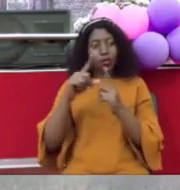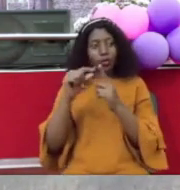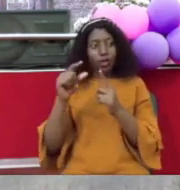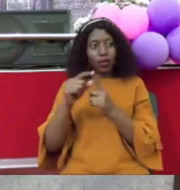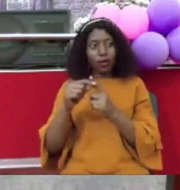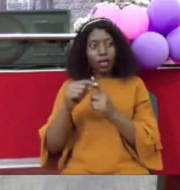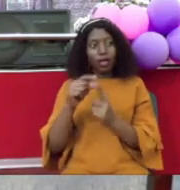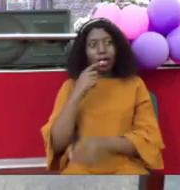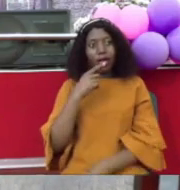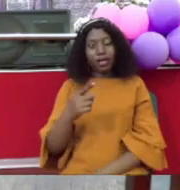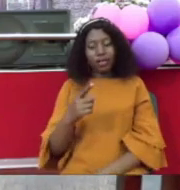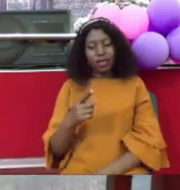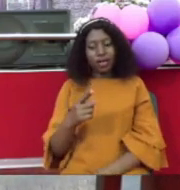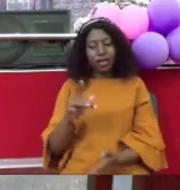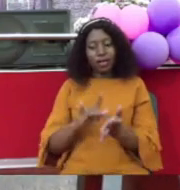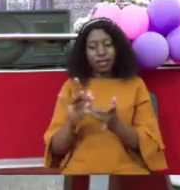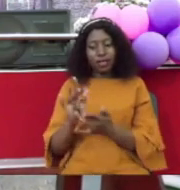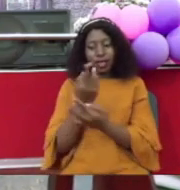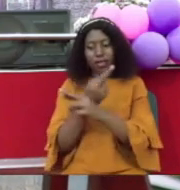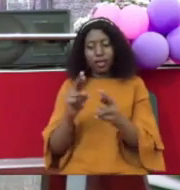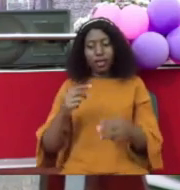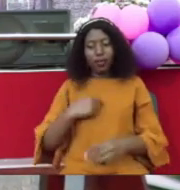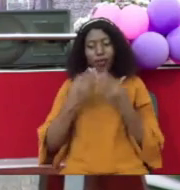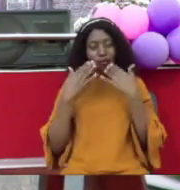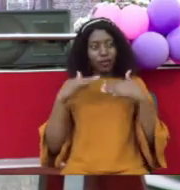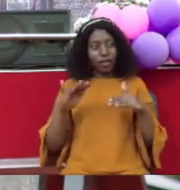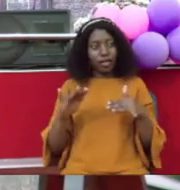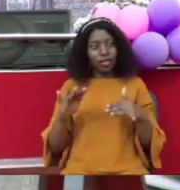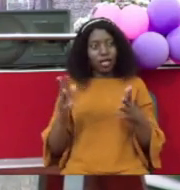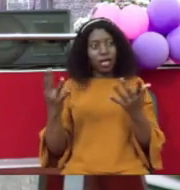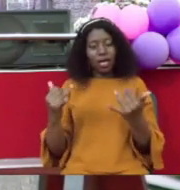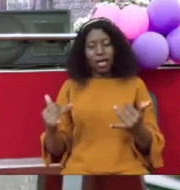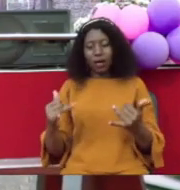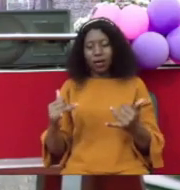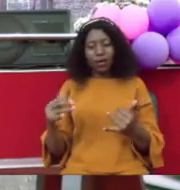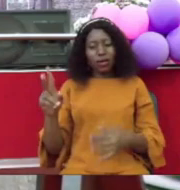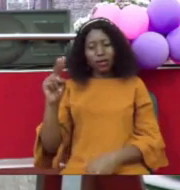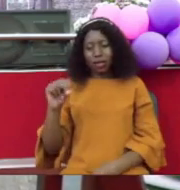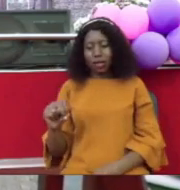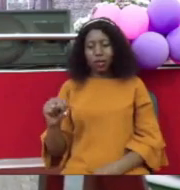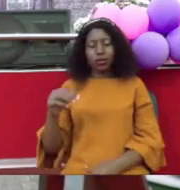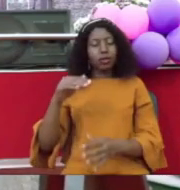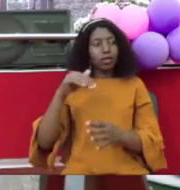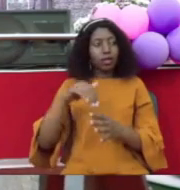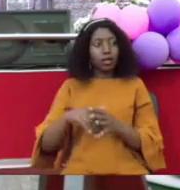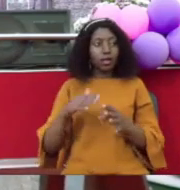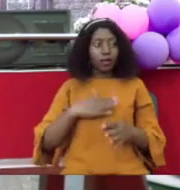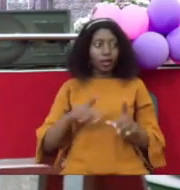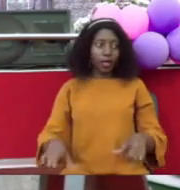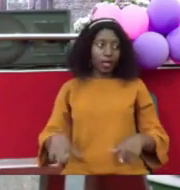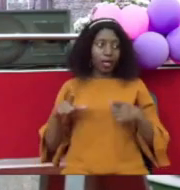longer exist in my life. Unasimama kwa neno unasema alinikomboa kutoka kwa hii haihusiki tena katika maisha yangu. We have to confess.